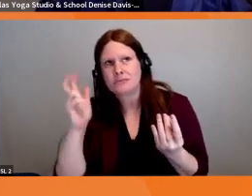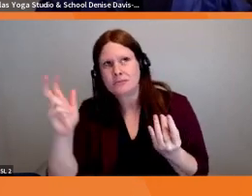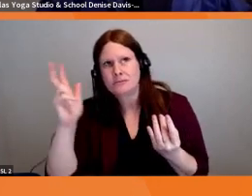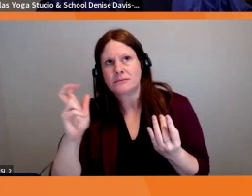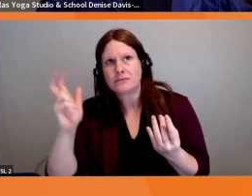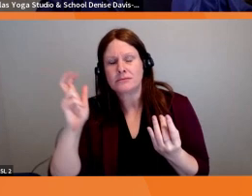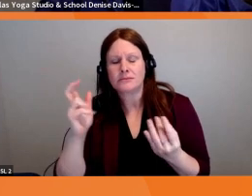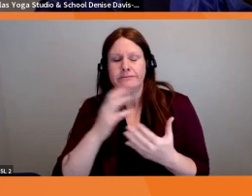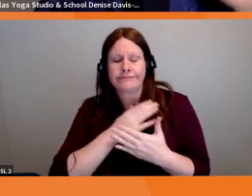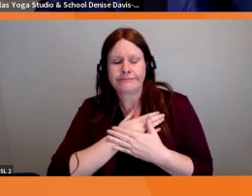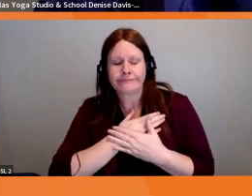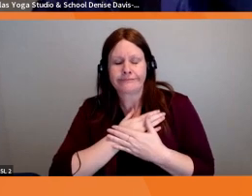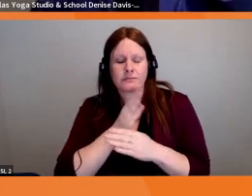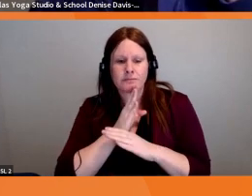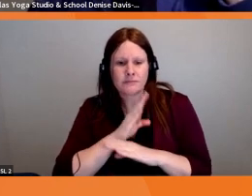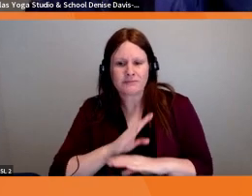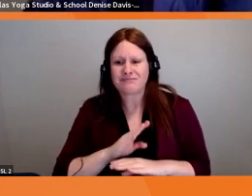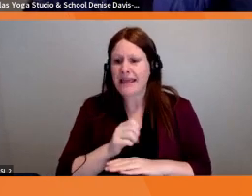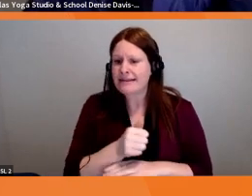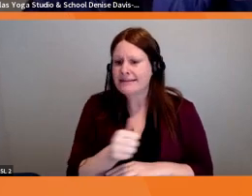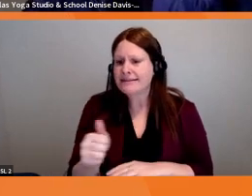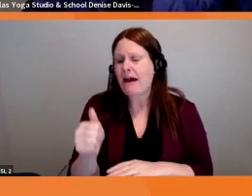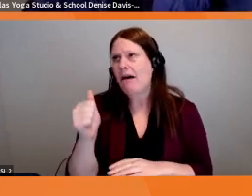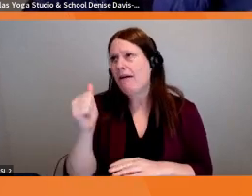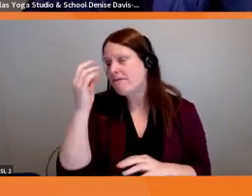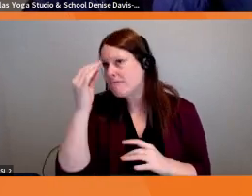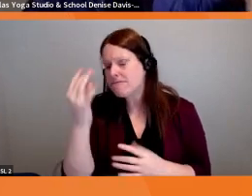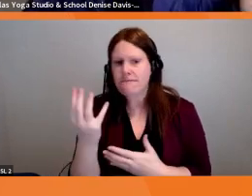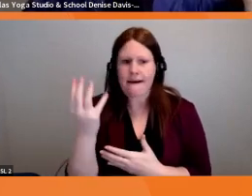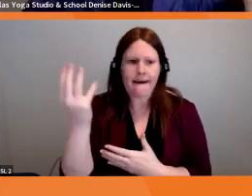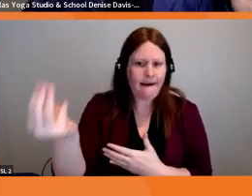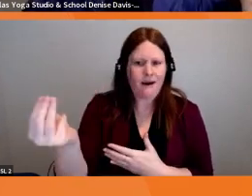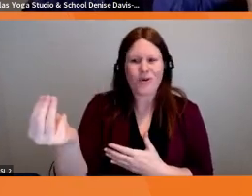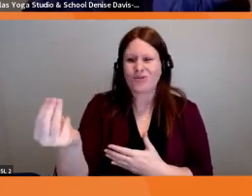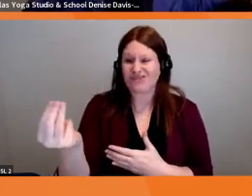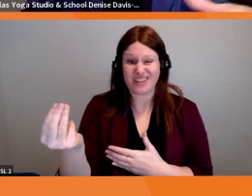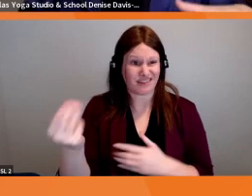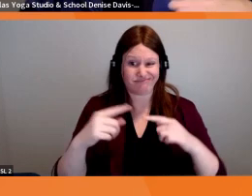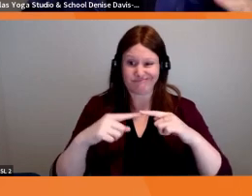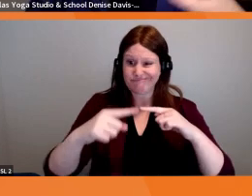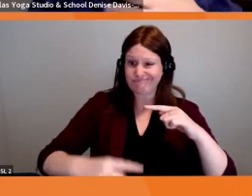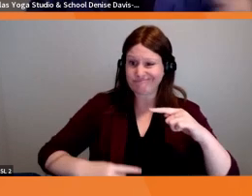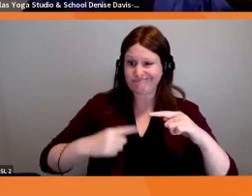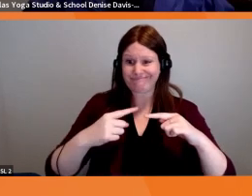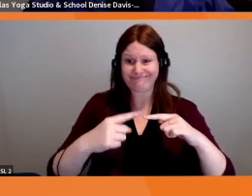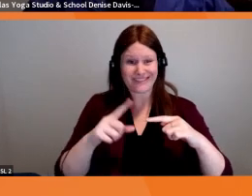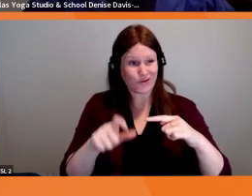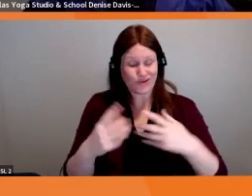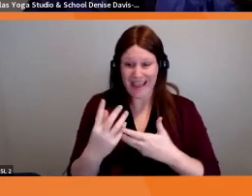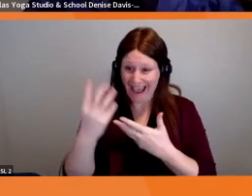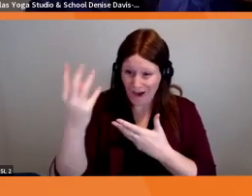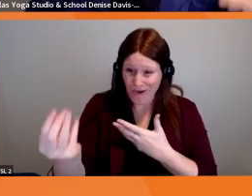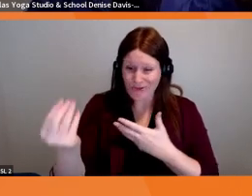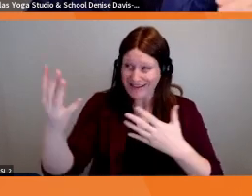meditation. Getting outside to do that, four seasons, biophilia effect. We are made of the same thing as plants and animals. And I know most of you know